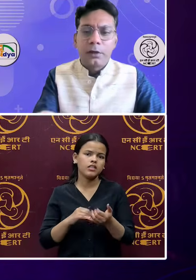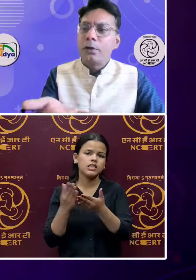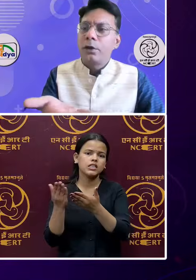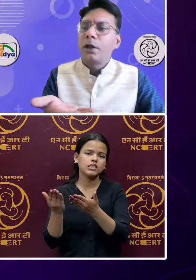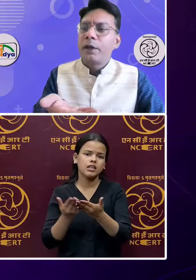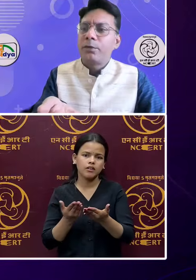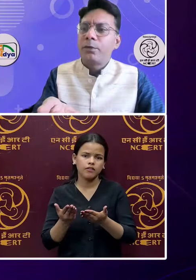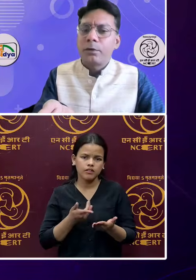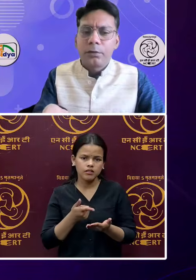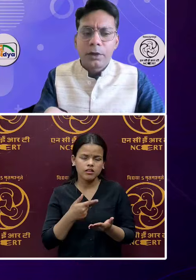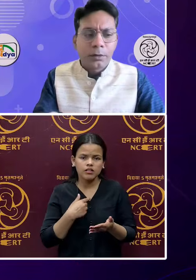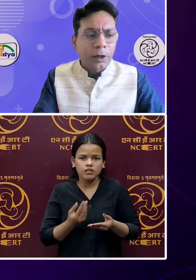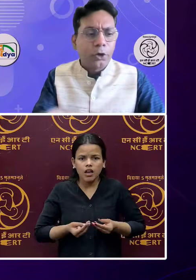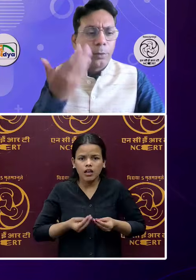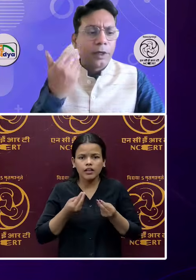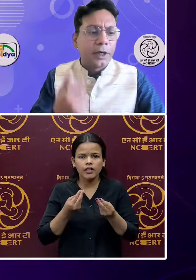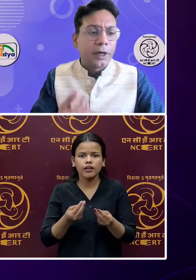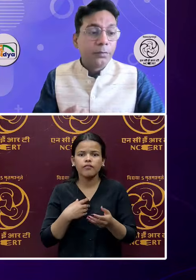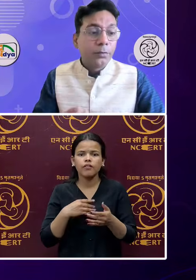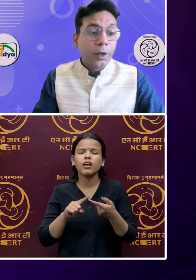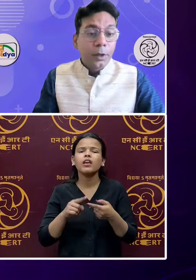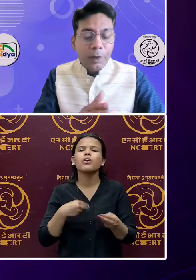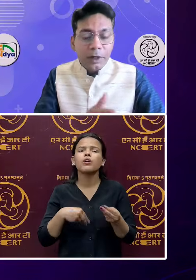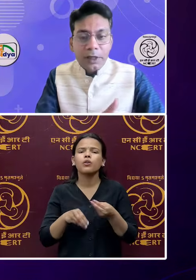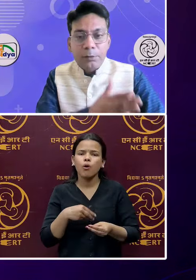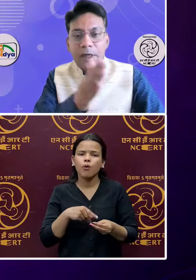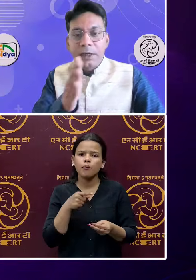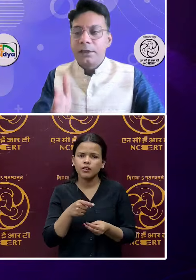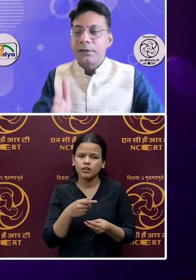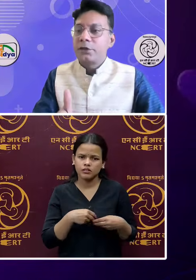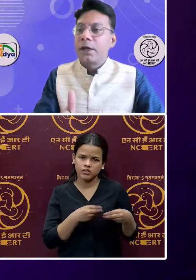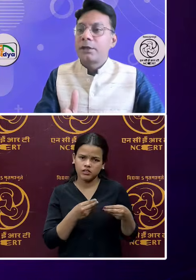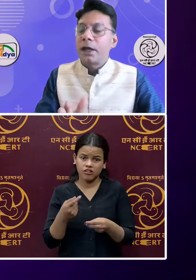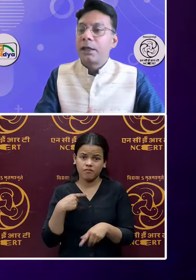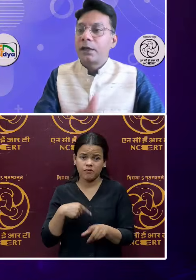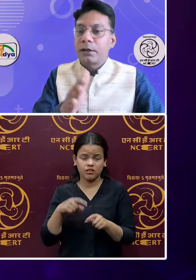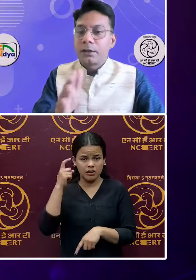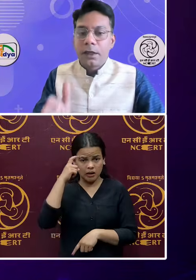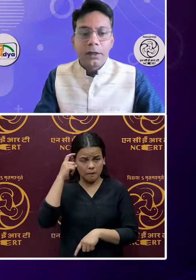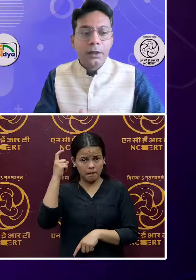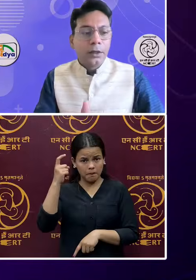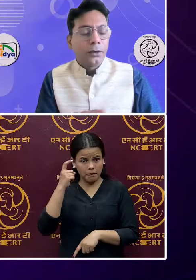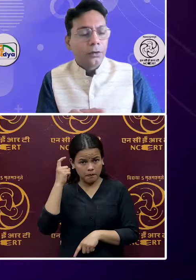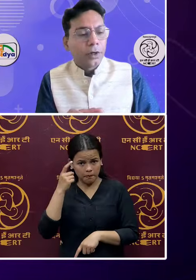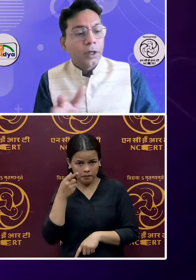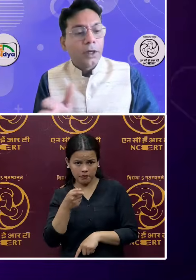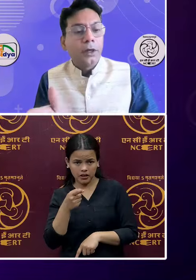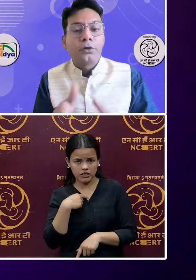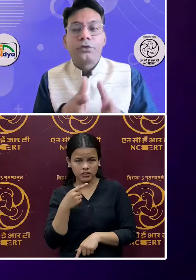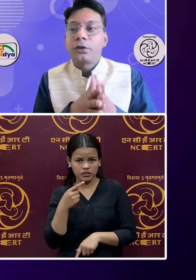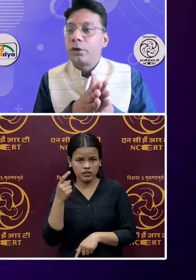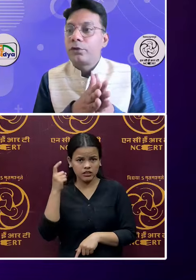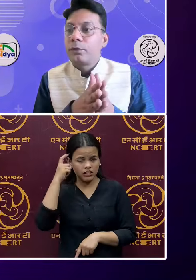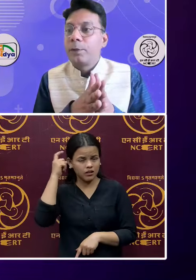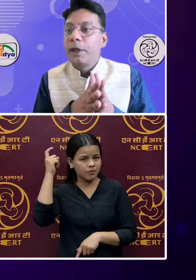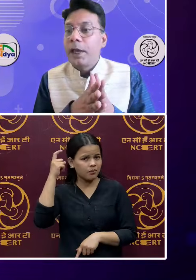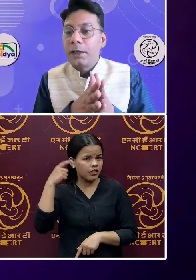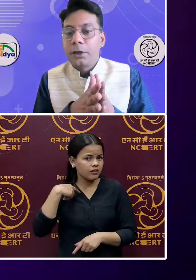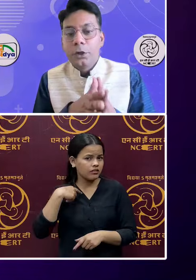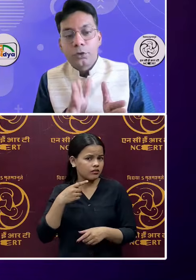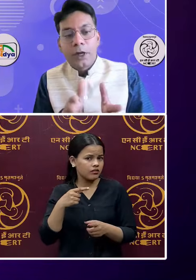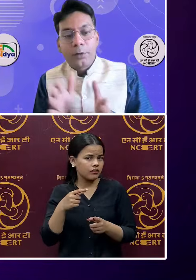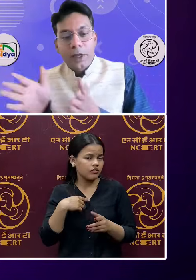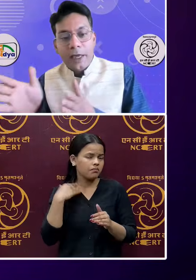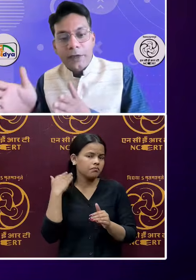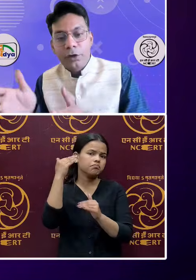very in a very economic rate, but their maintenance charge or their recurring cost will be